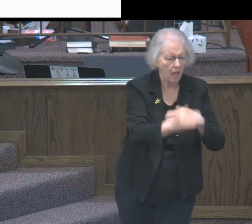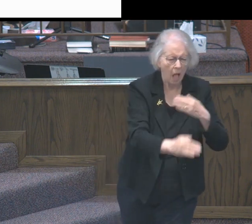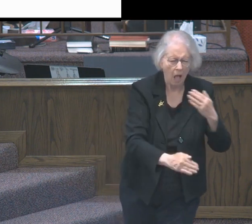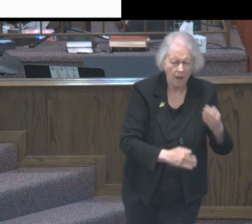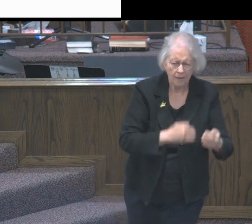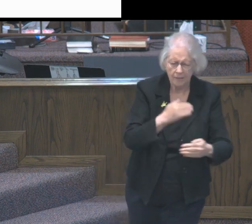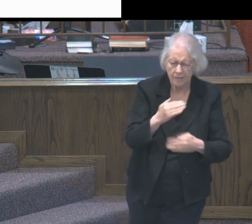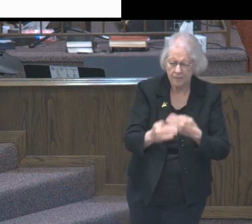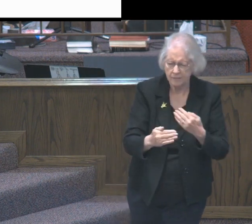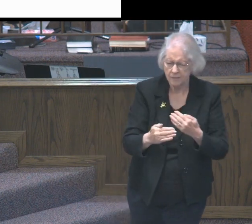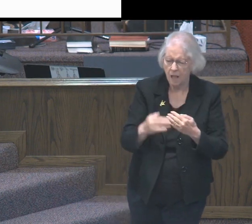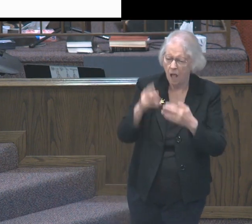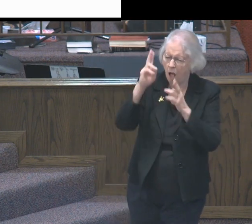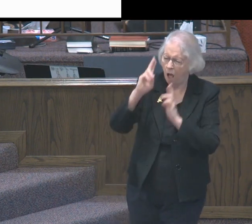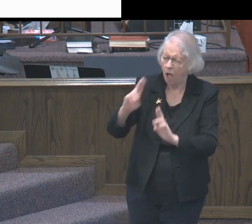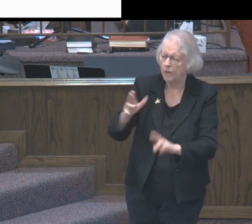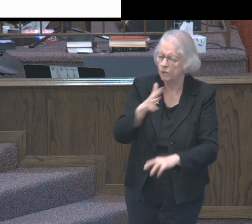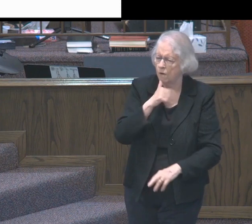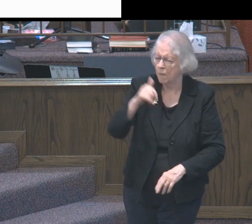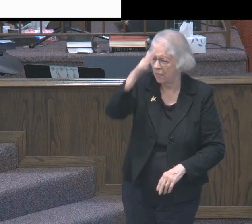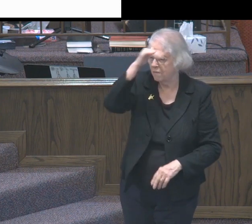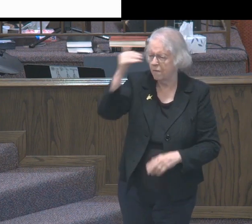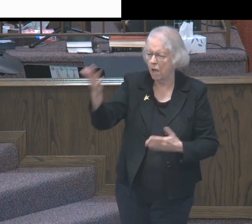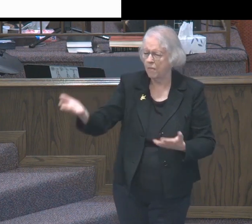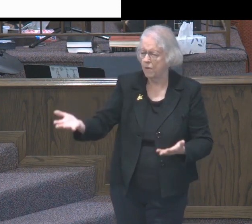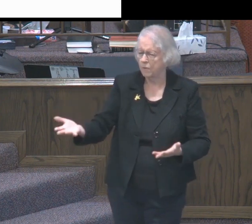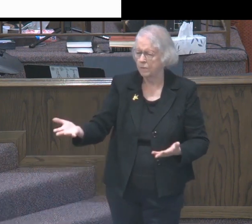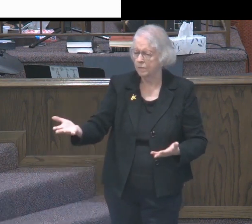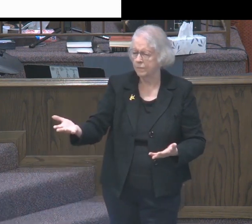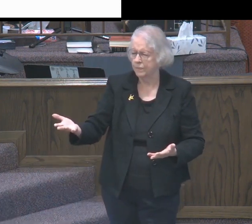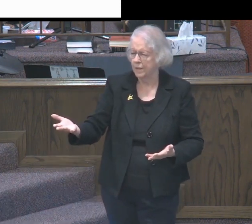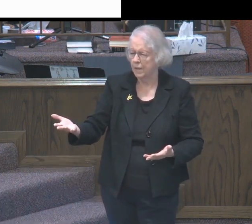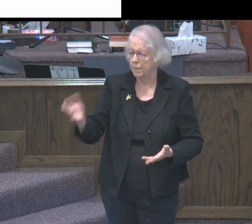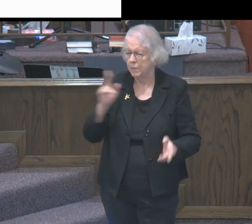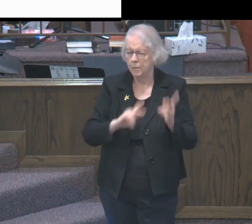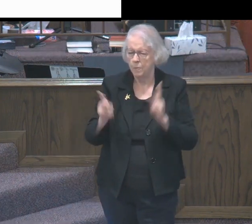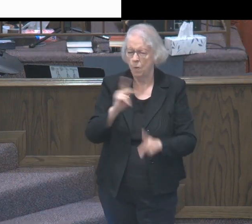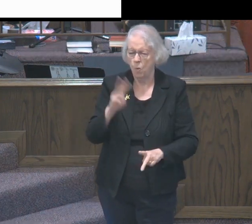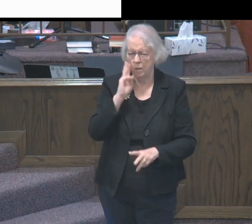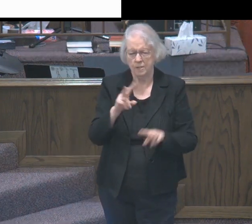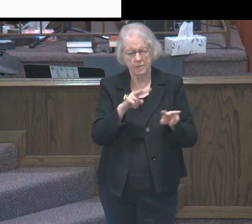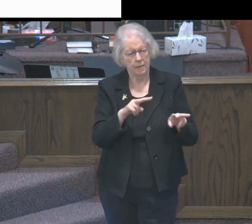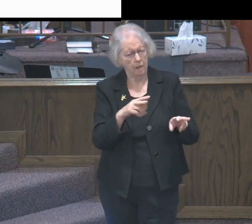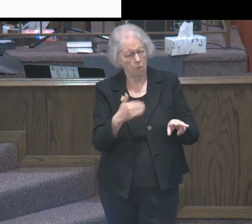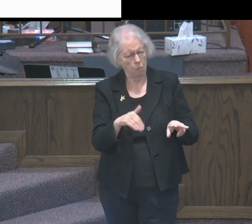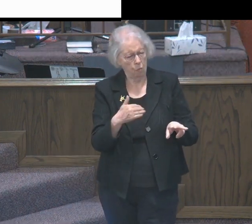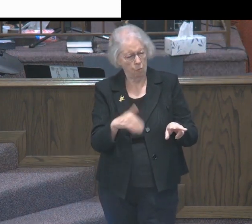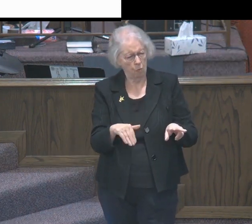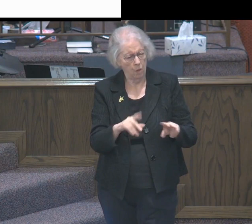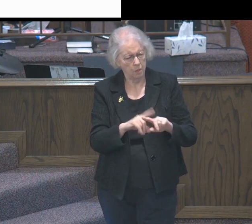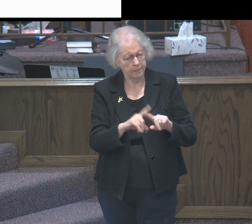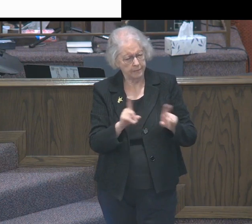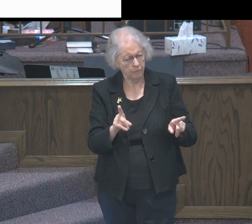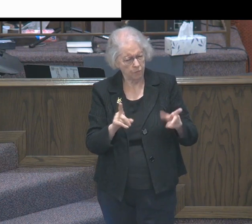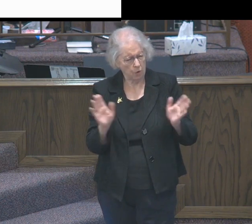our respect and our love and our honor for you, that God, people will see that, and the characteristics